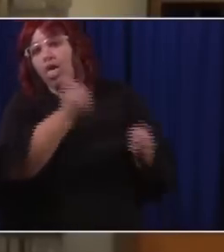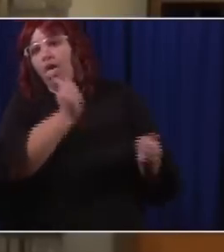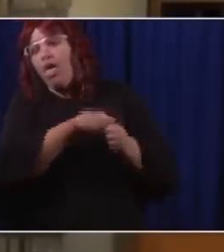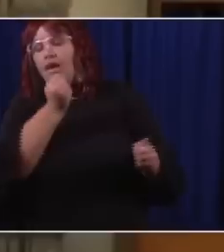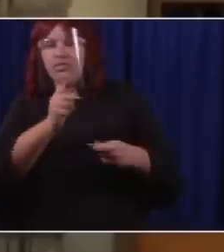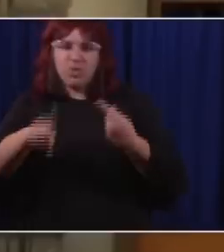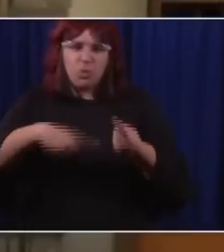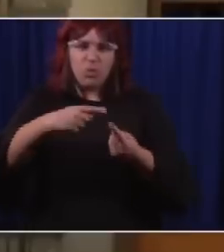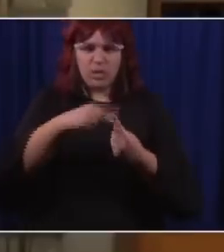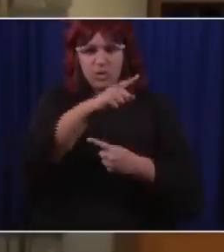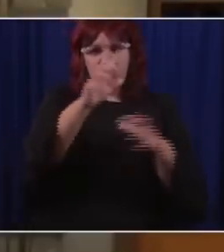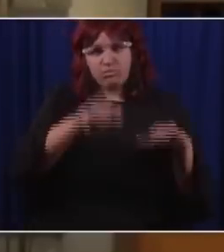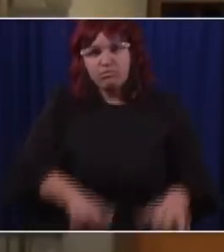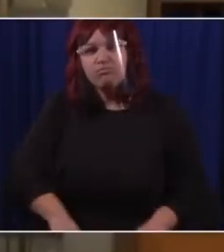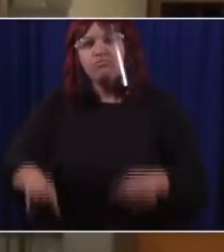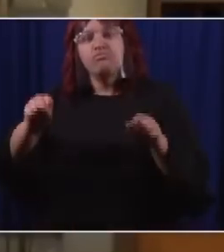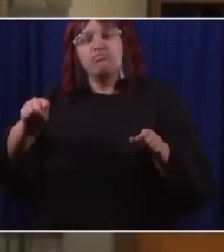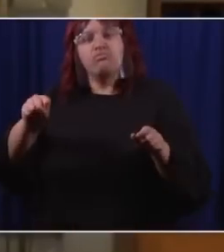Well,